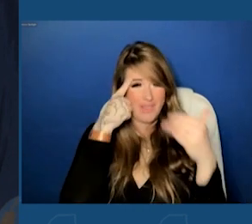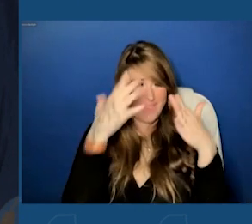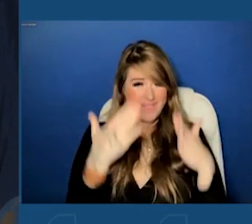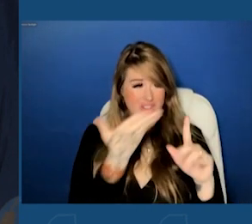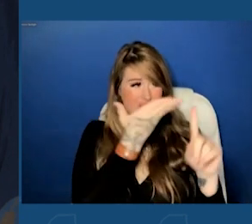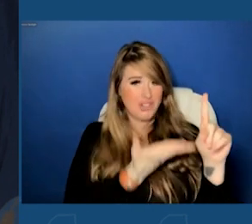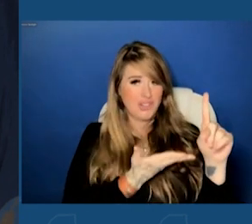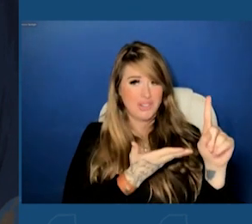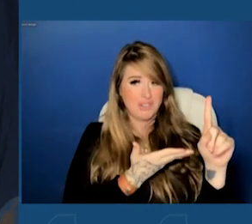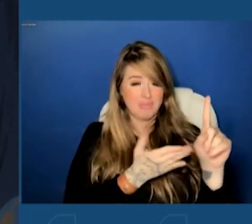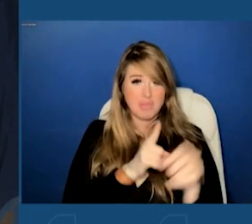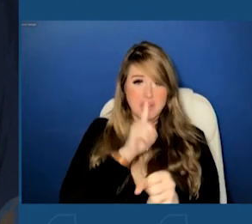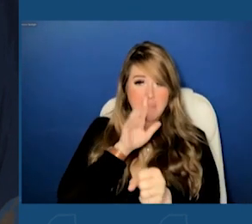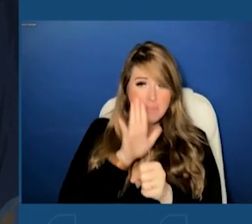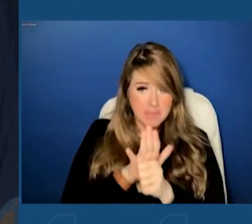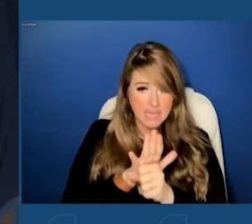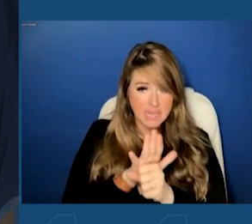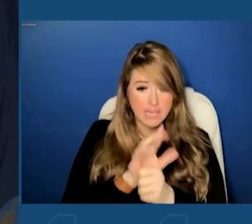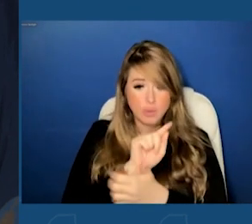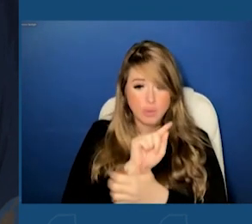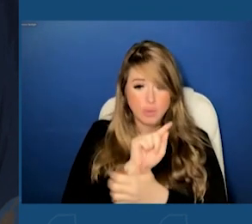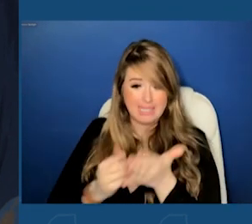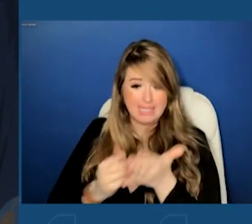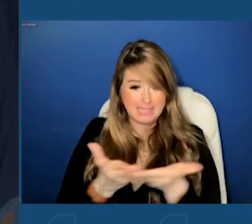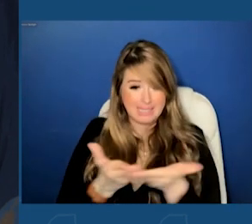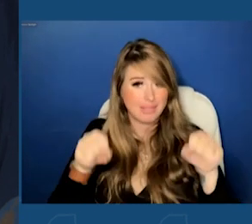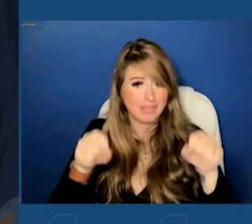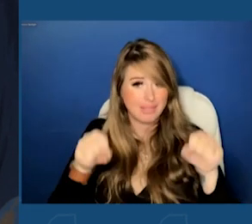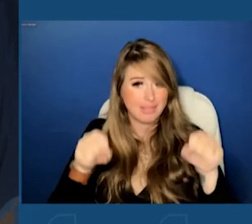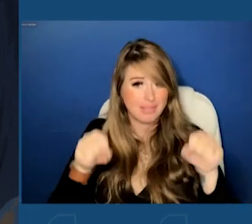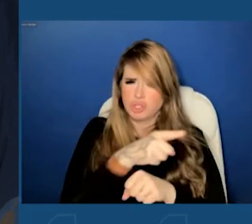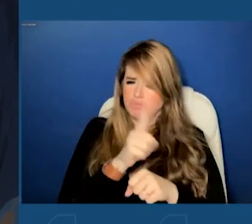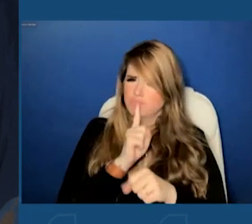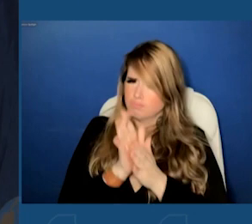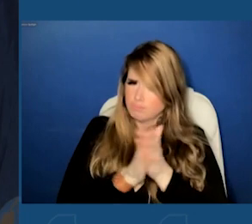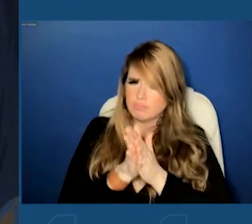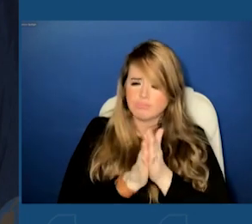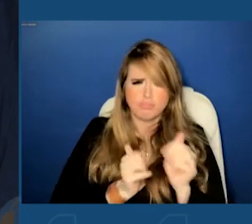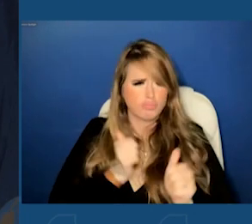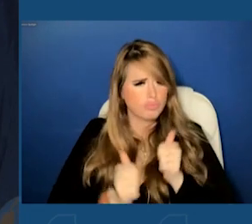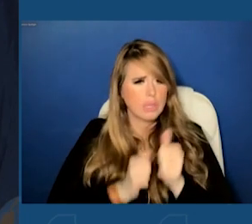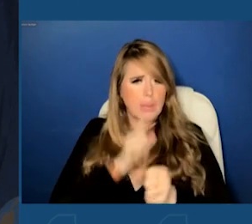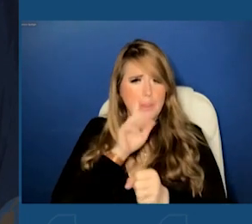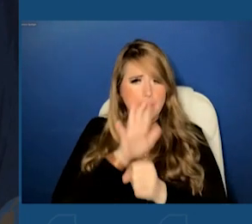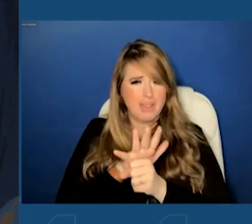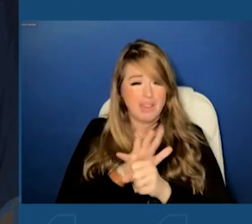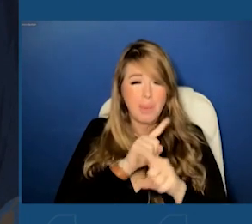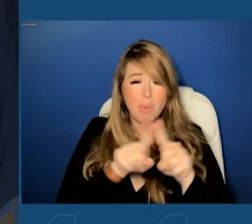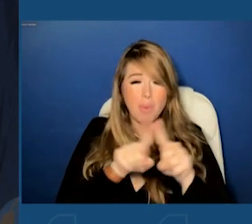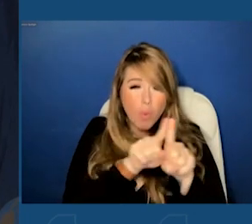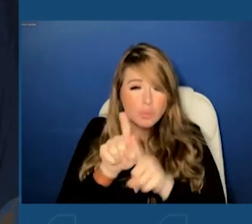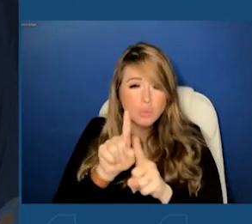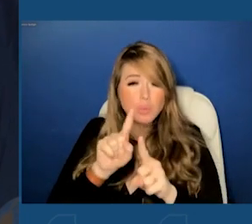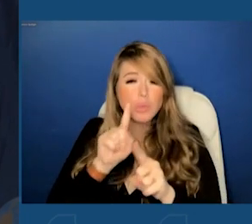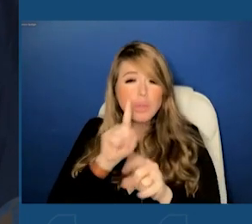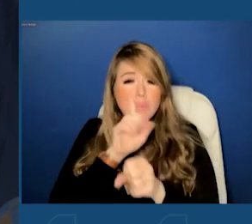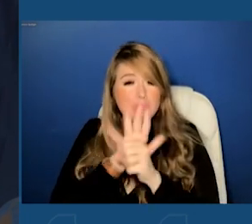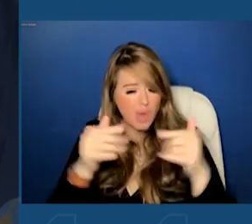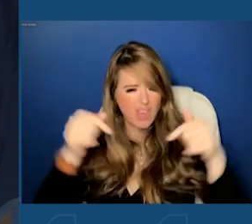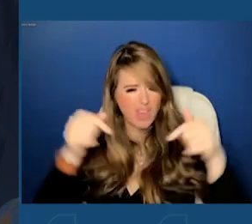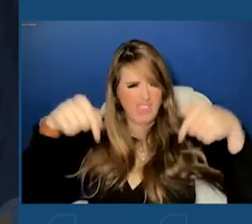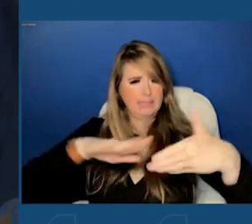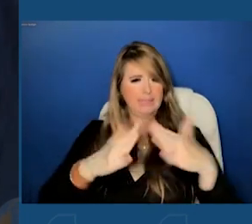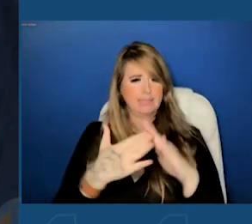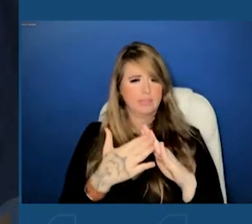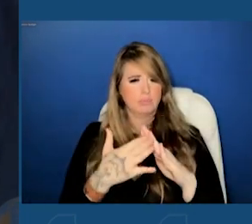committed to those things, and she's very much committed to that, but she's also committed to this city. She's committed to the locals who are here. Yes, over 9 million